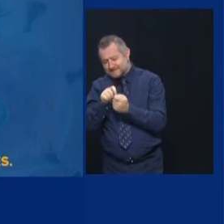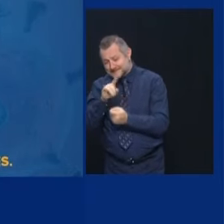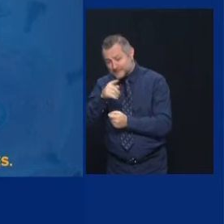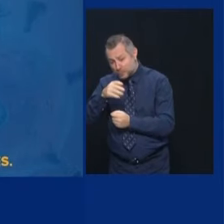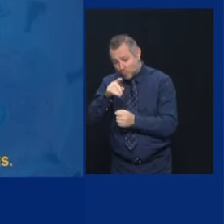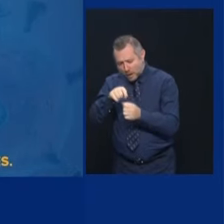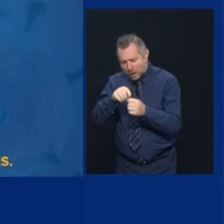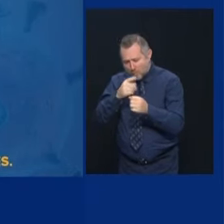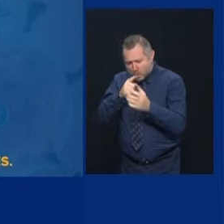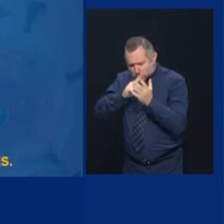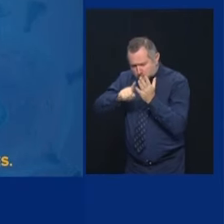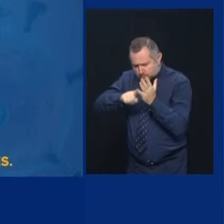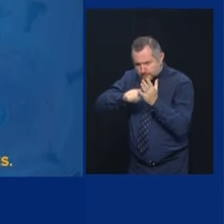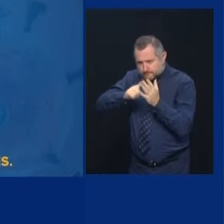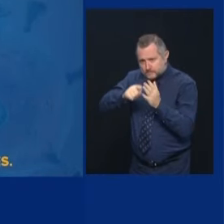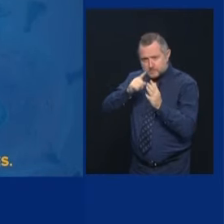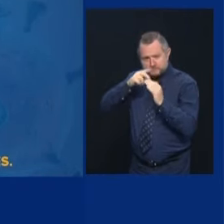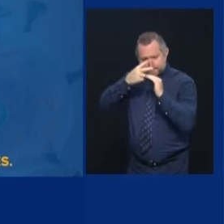zip codes.